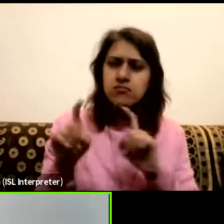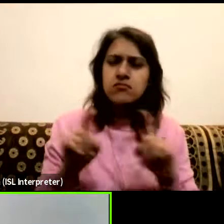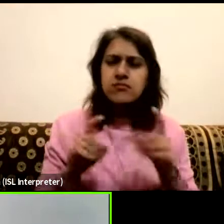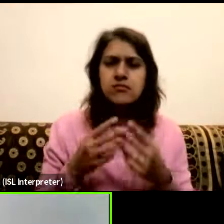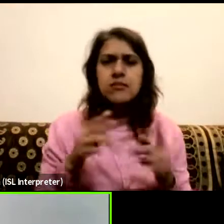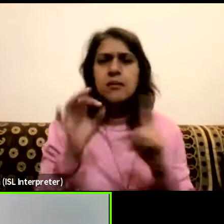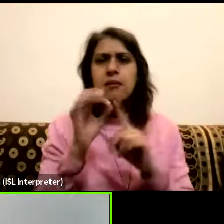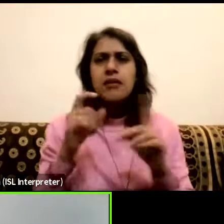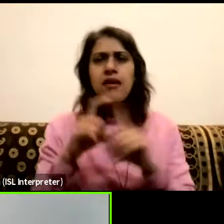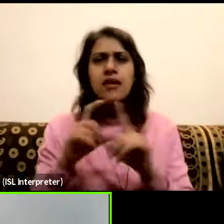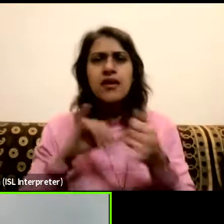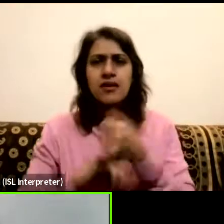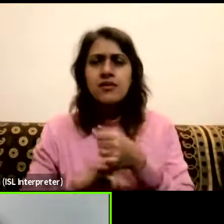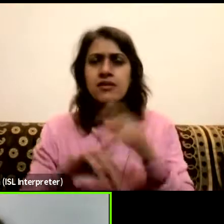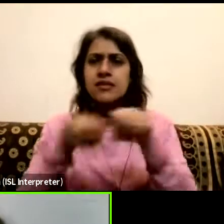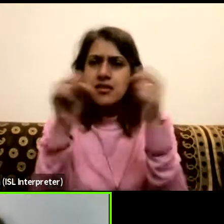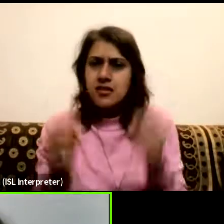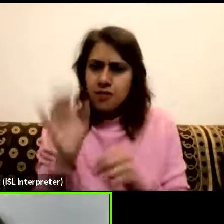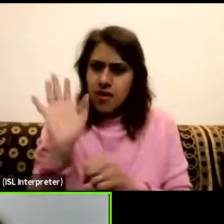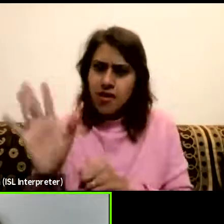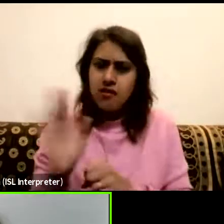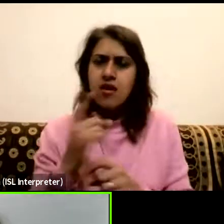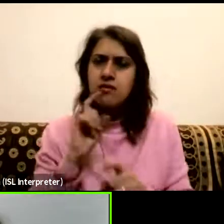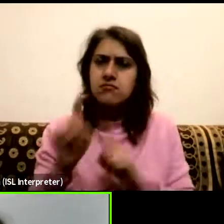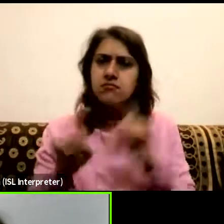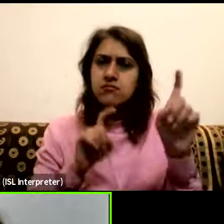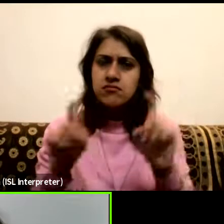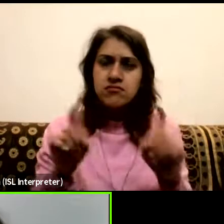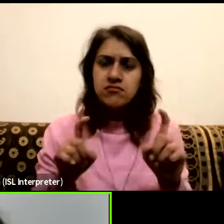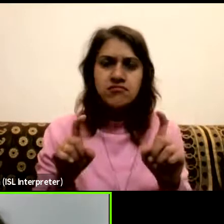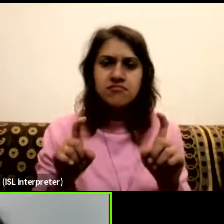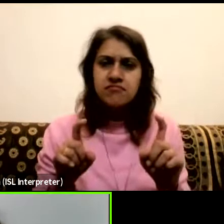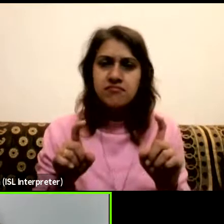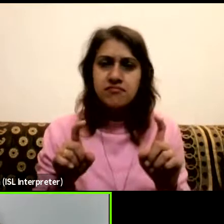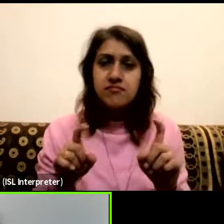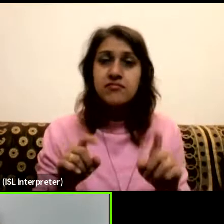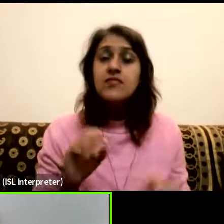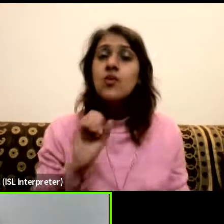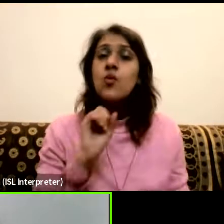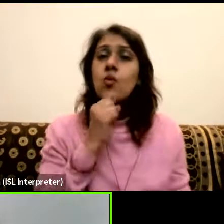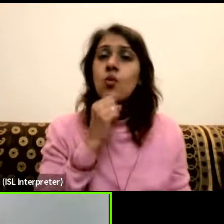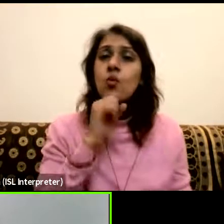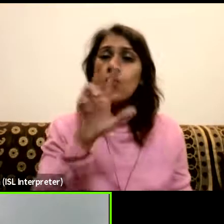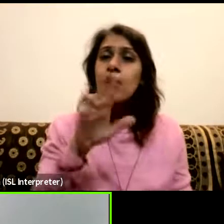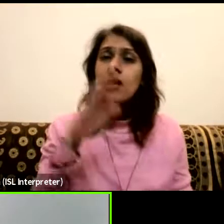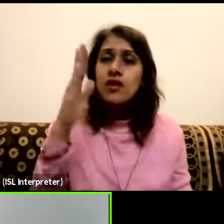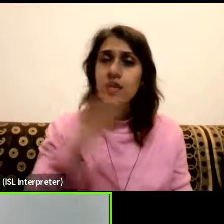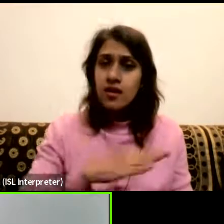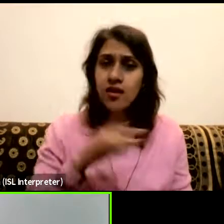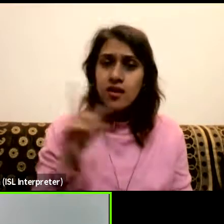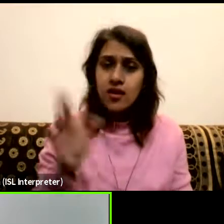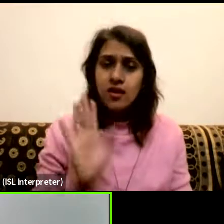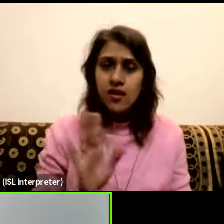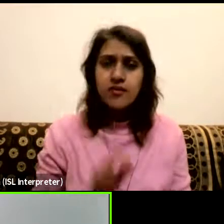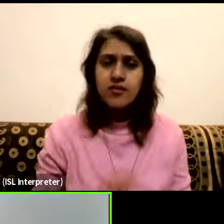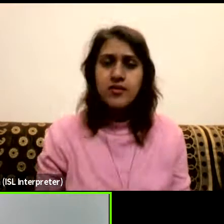at that time. And we found that children under 8 years old, they